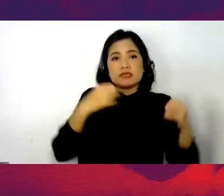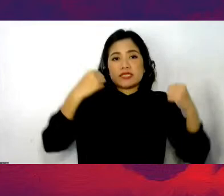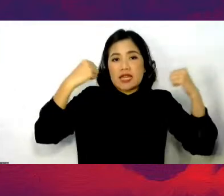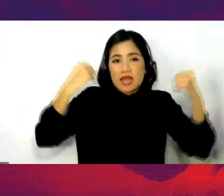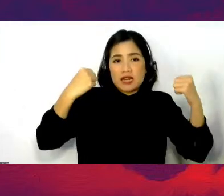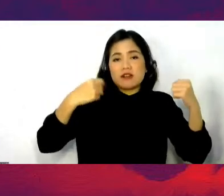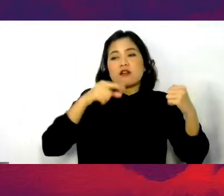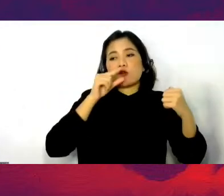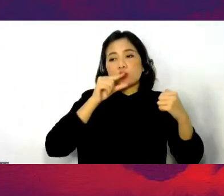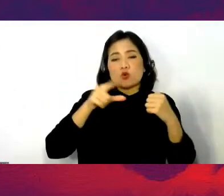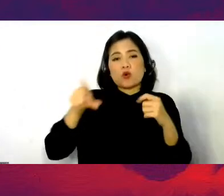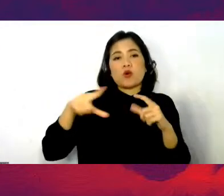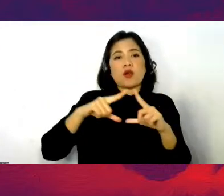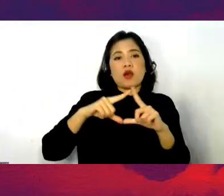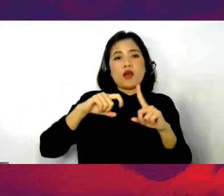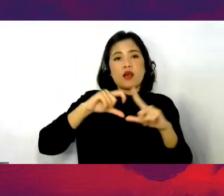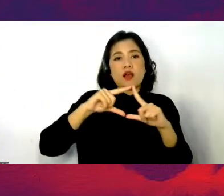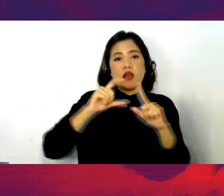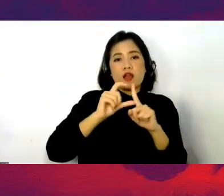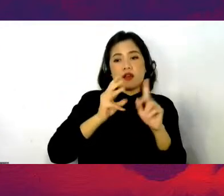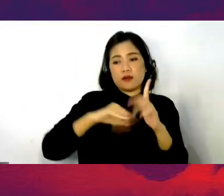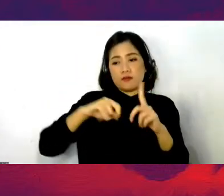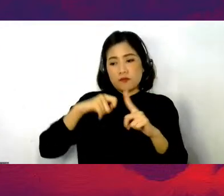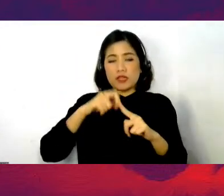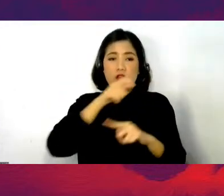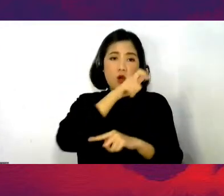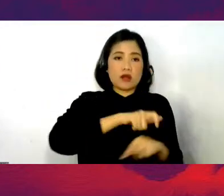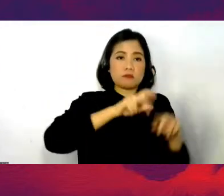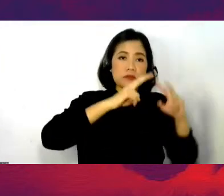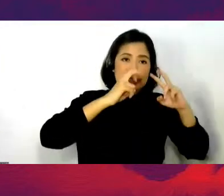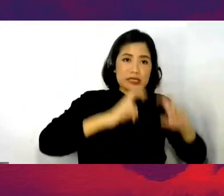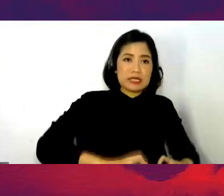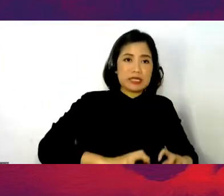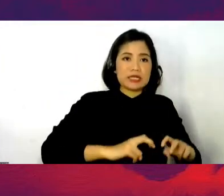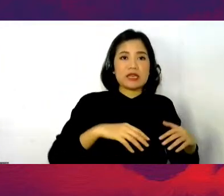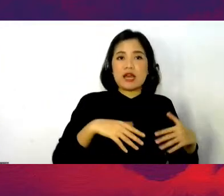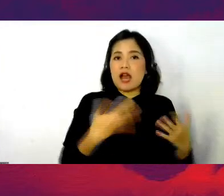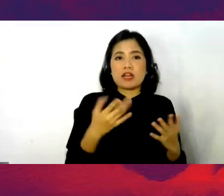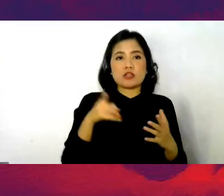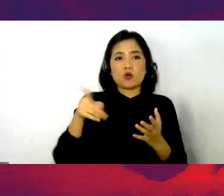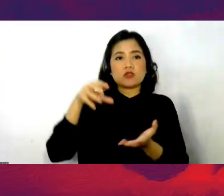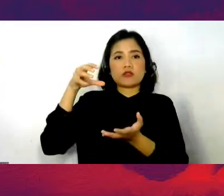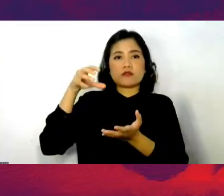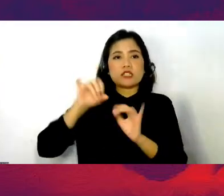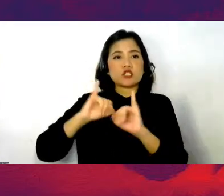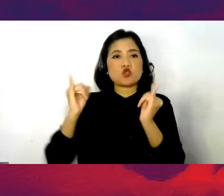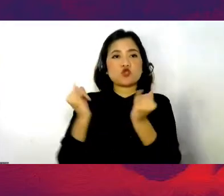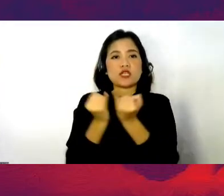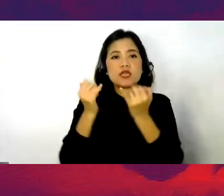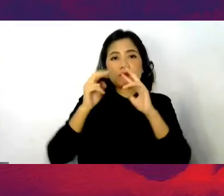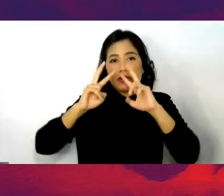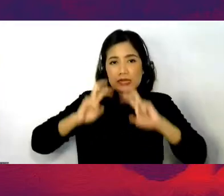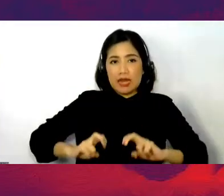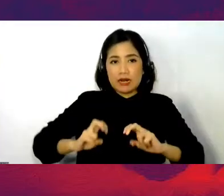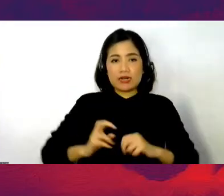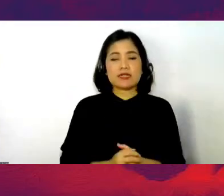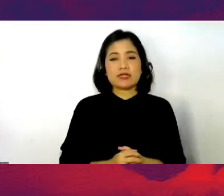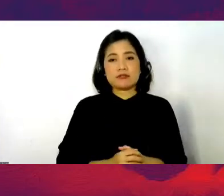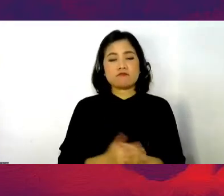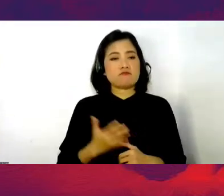be able to give some, shed some lights into how imperfect our data is. But